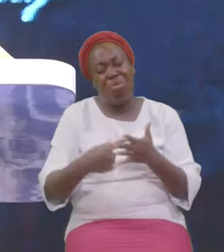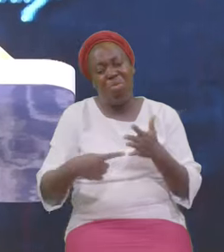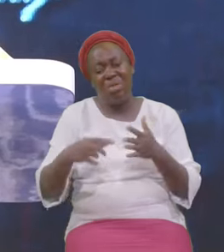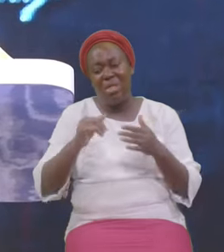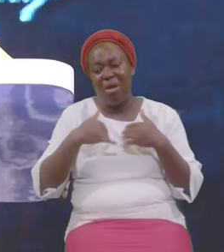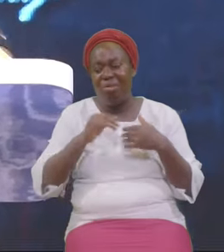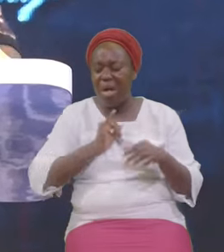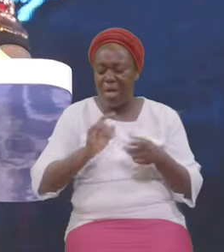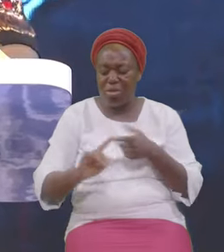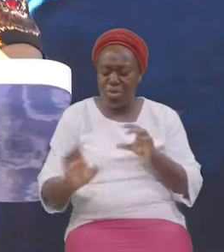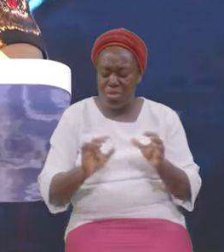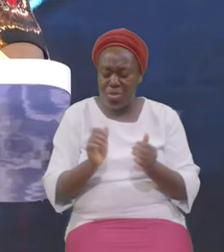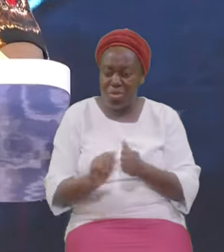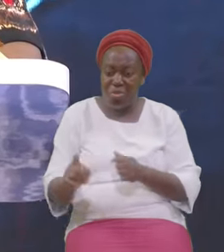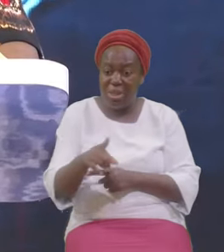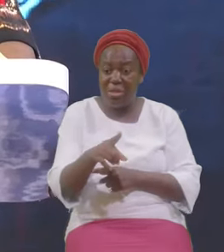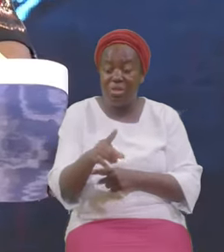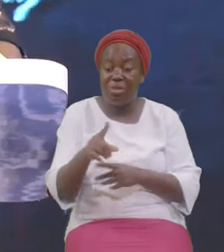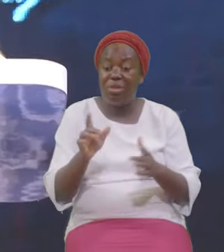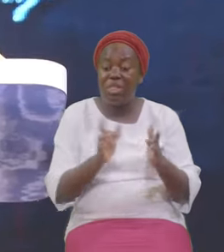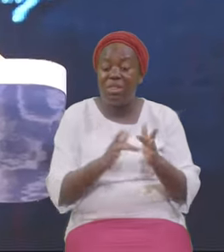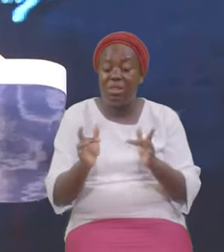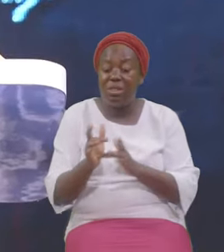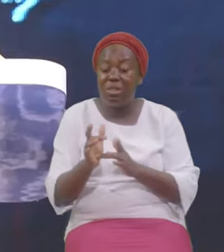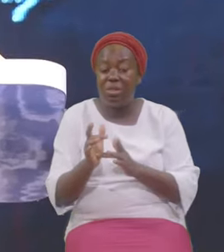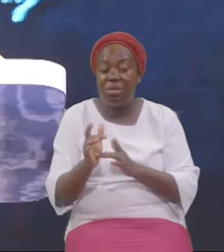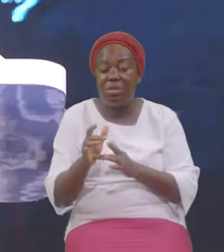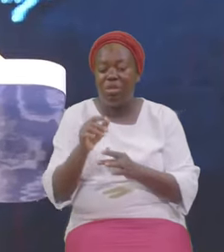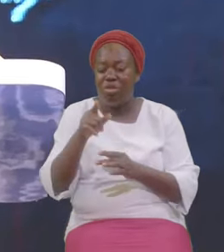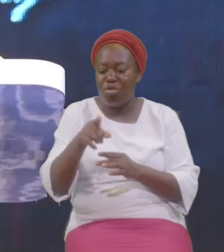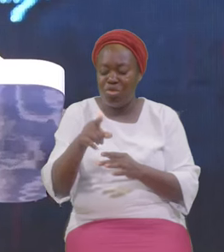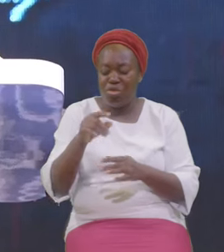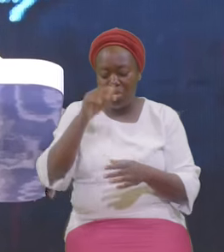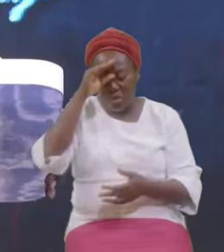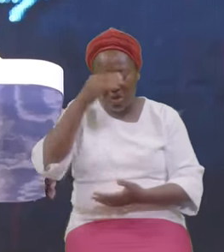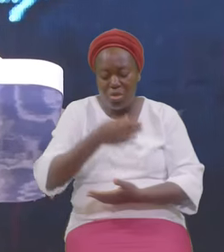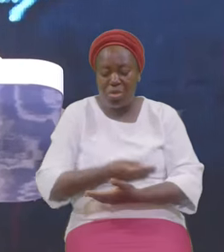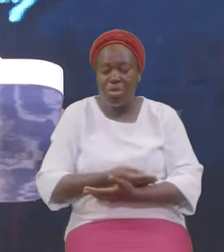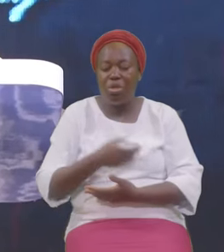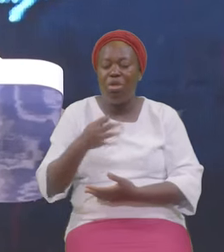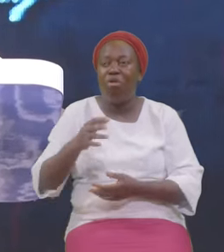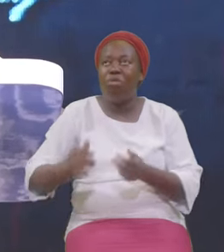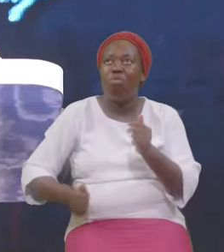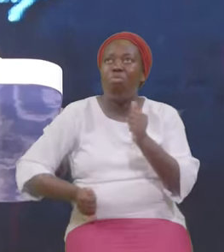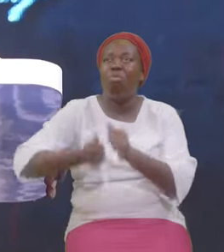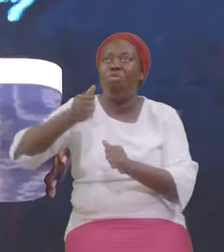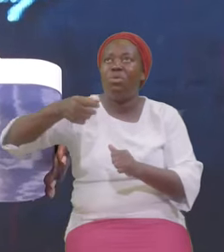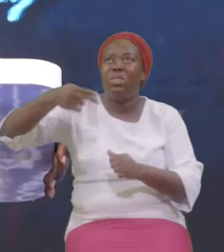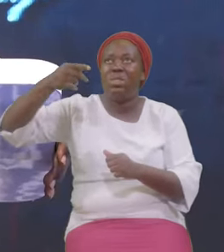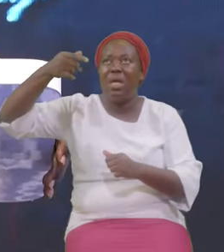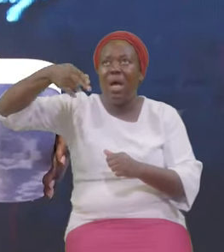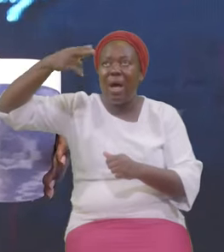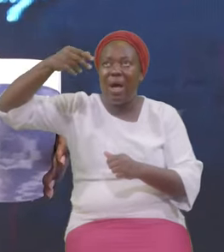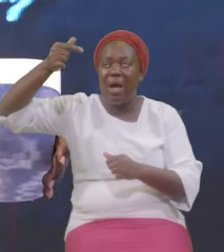with thee, Jesus, thou Son of the Most High God? I adjure